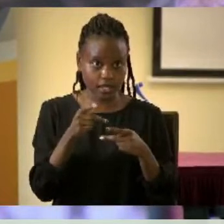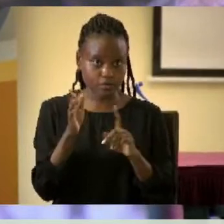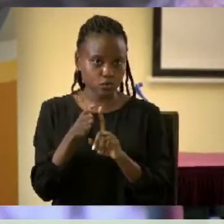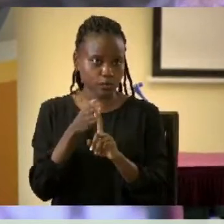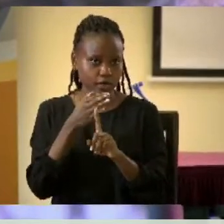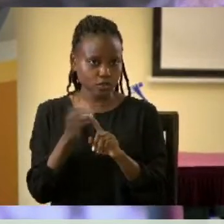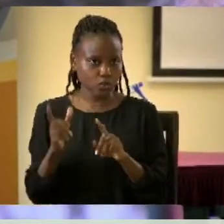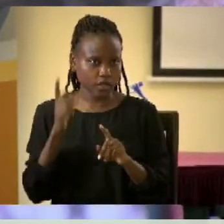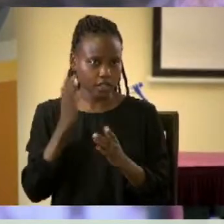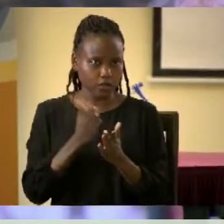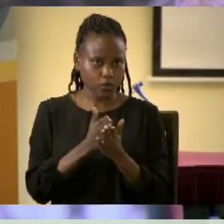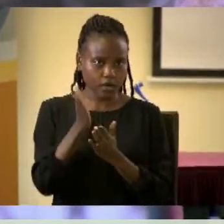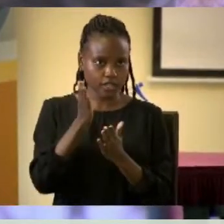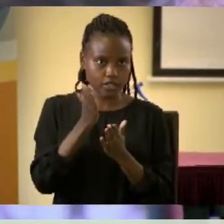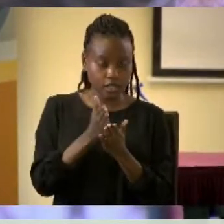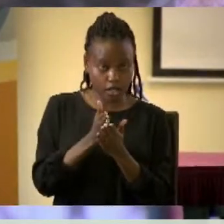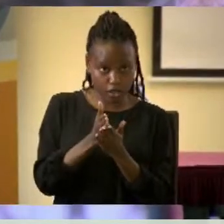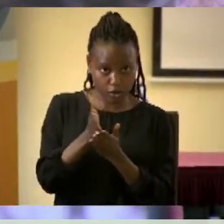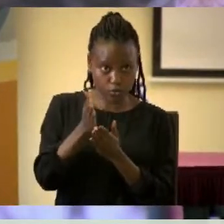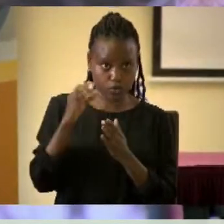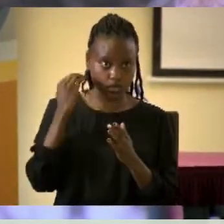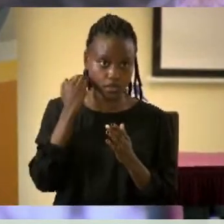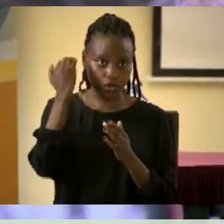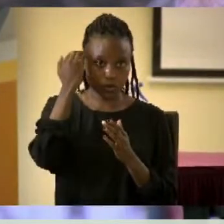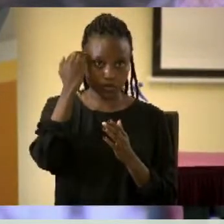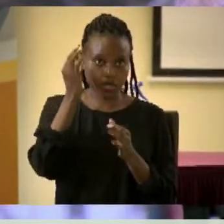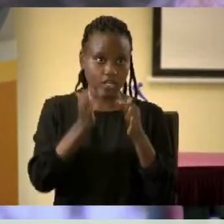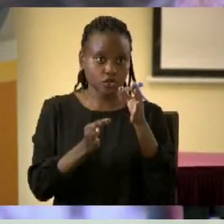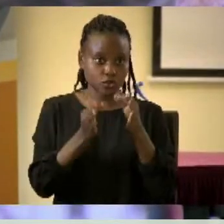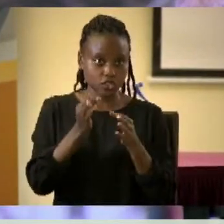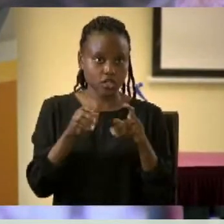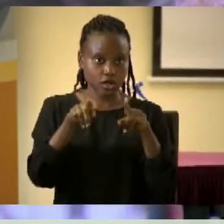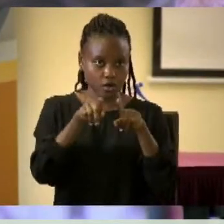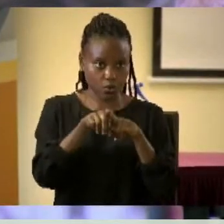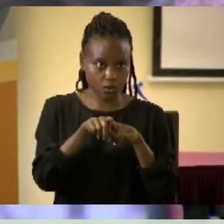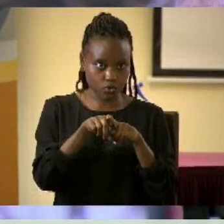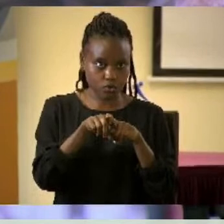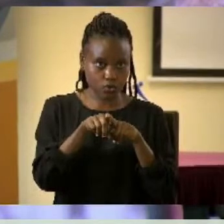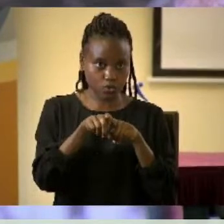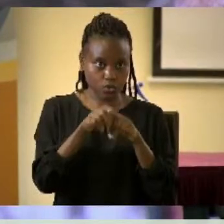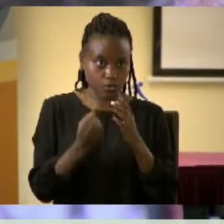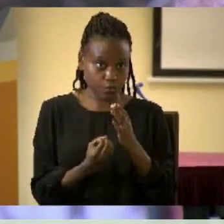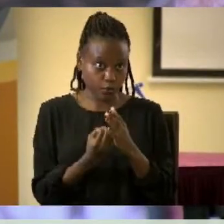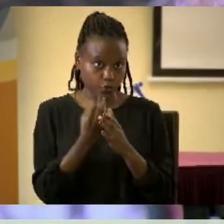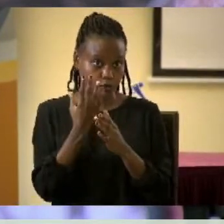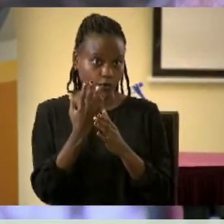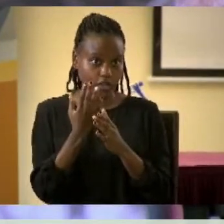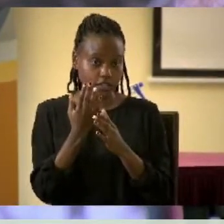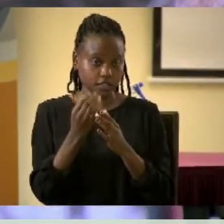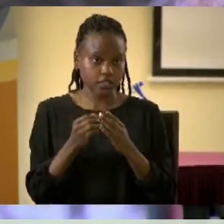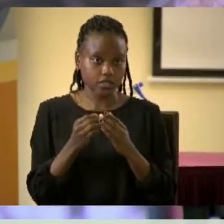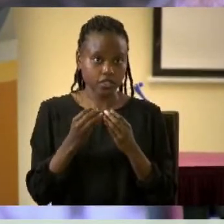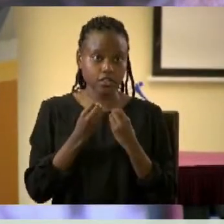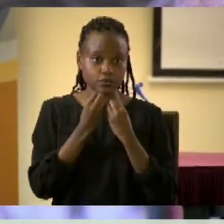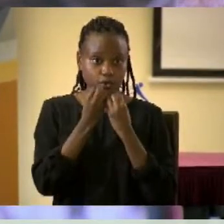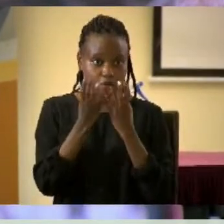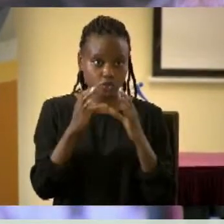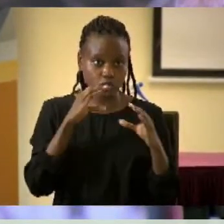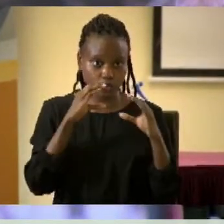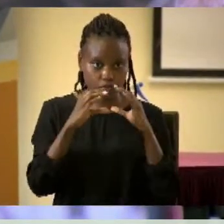legal rights through the courts. The judiciary also produces information and educational communication